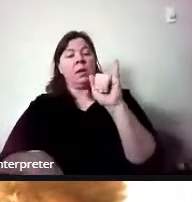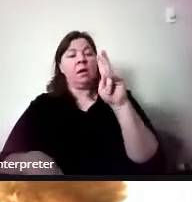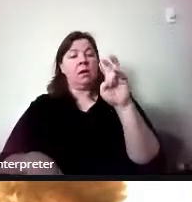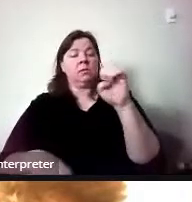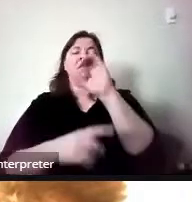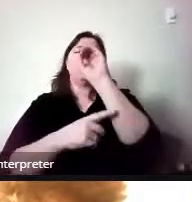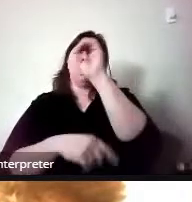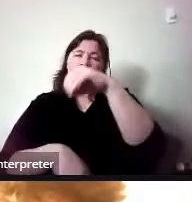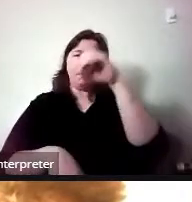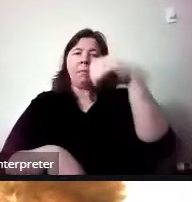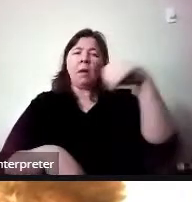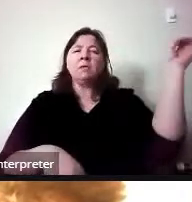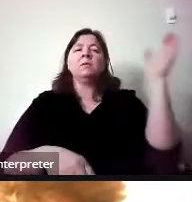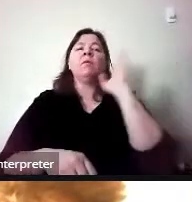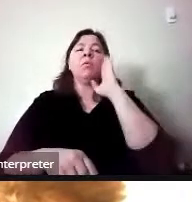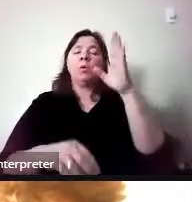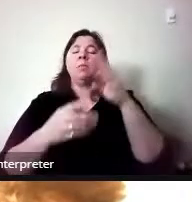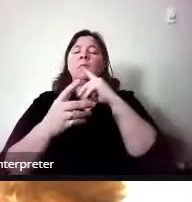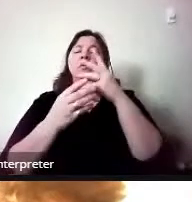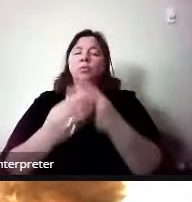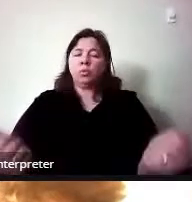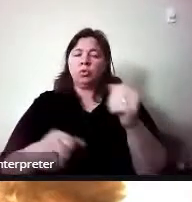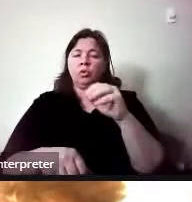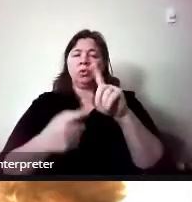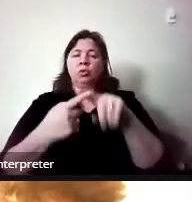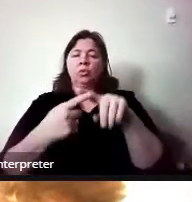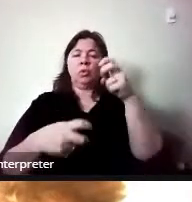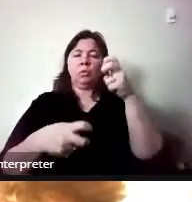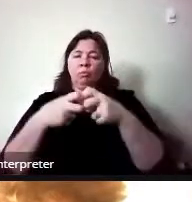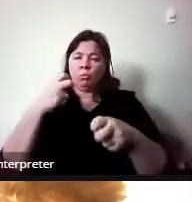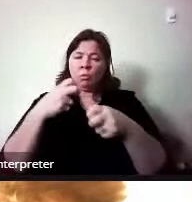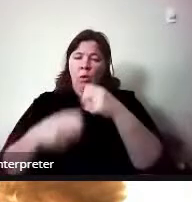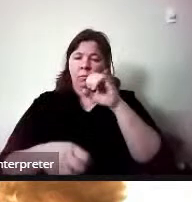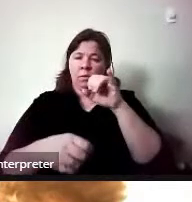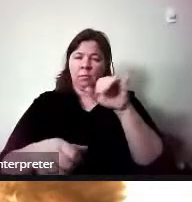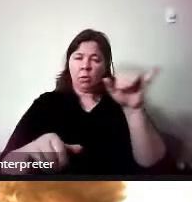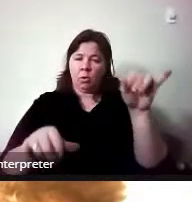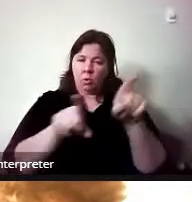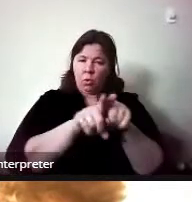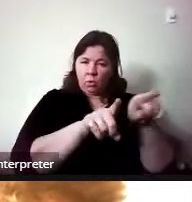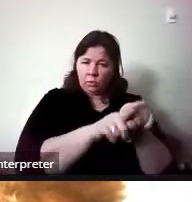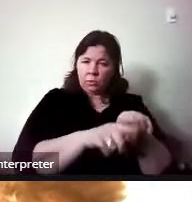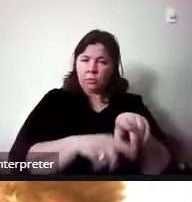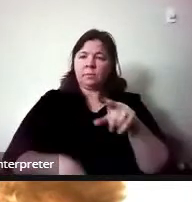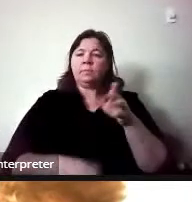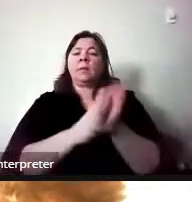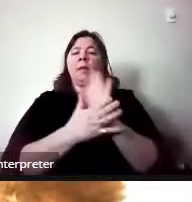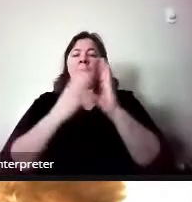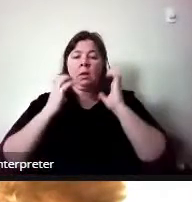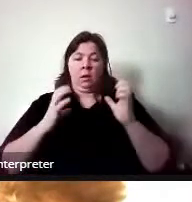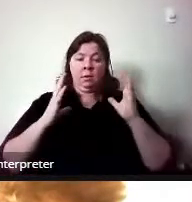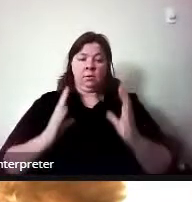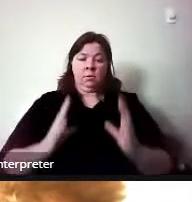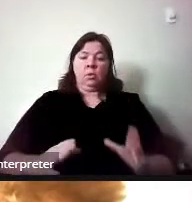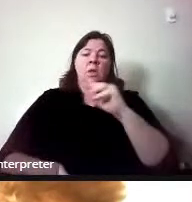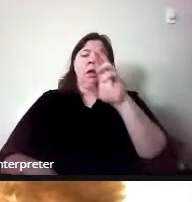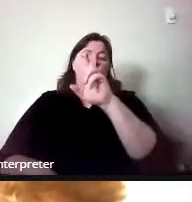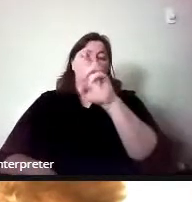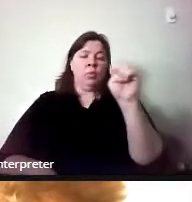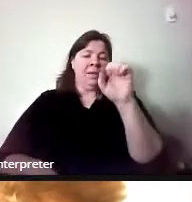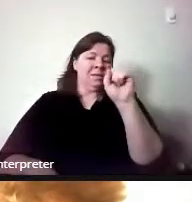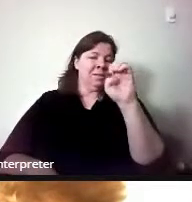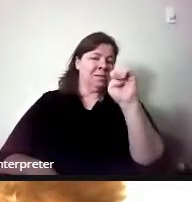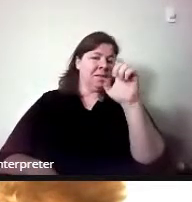that problem as well, where when we become customers and resellers of the IT products at launch, we all get